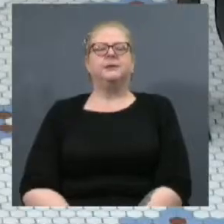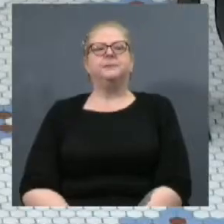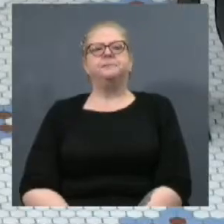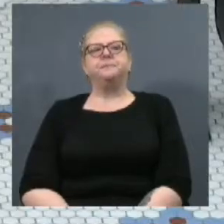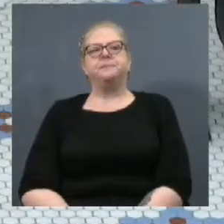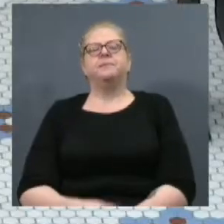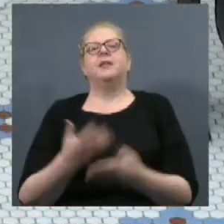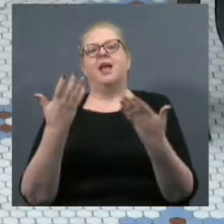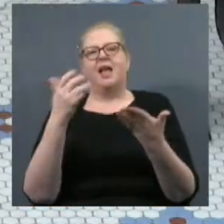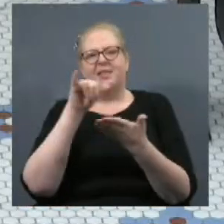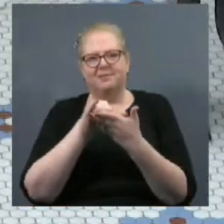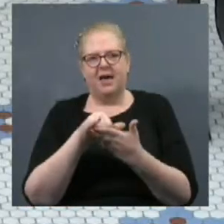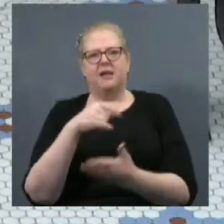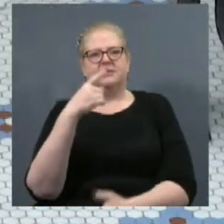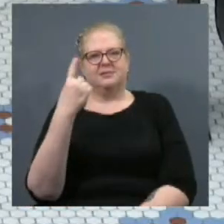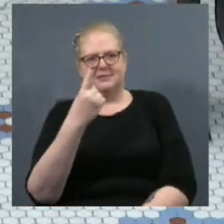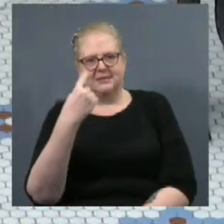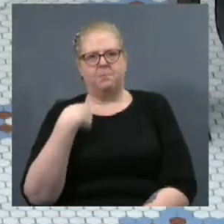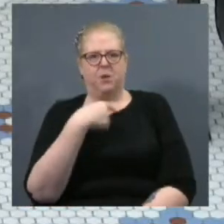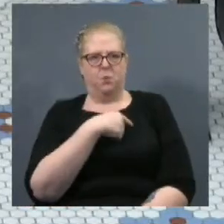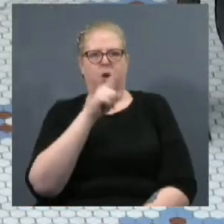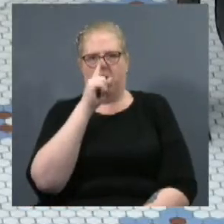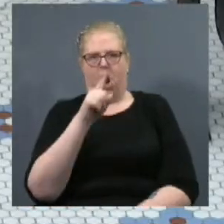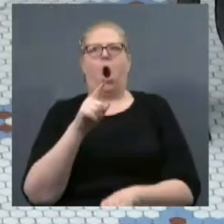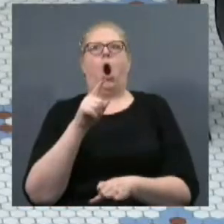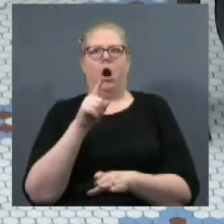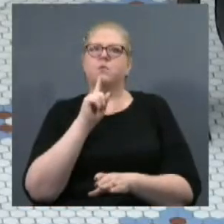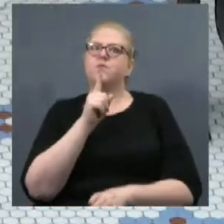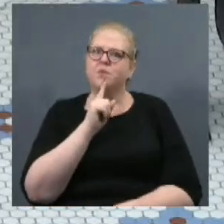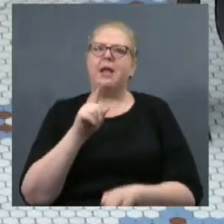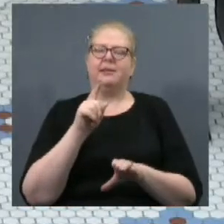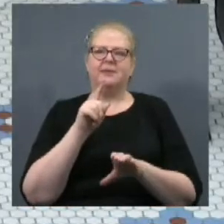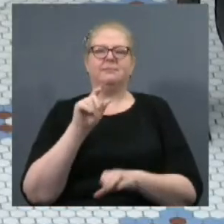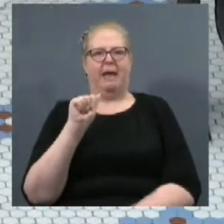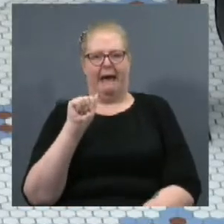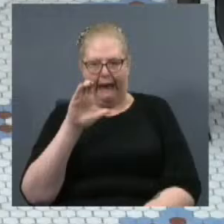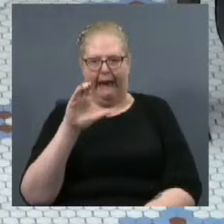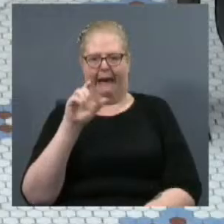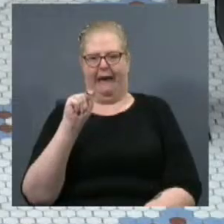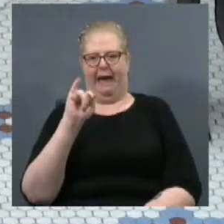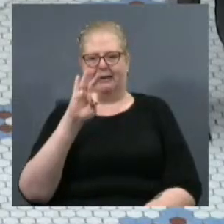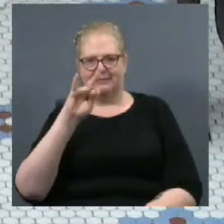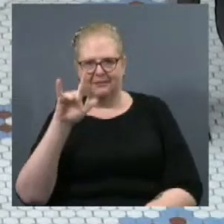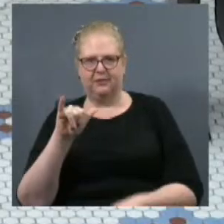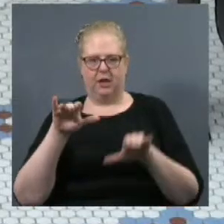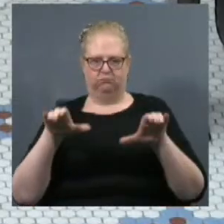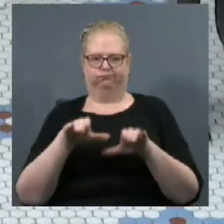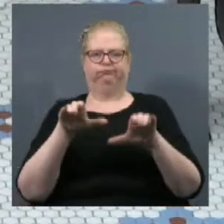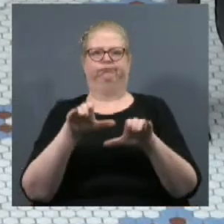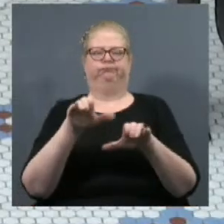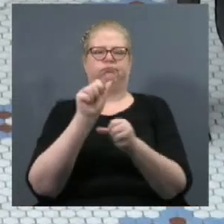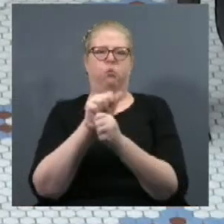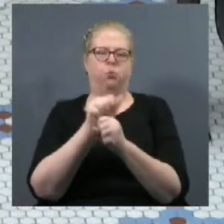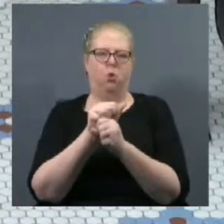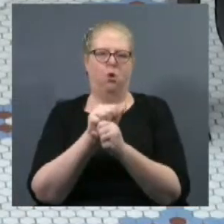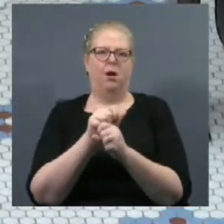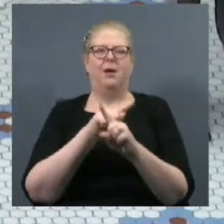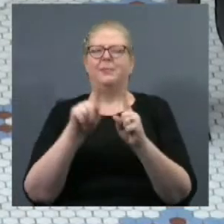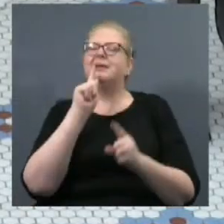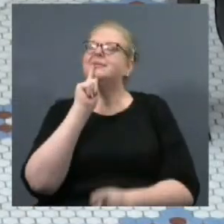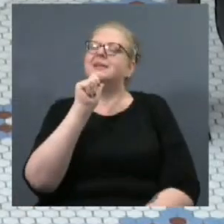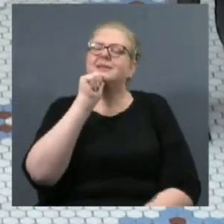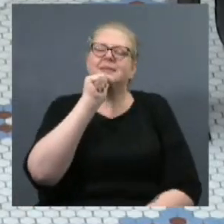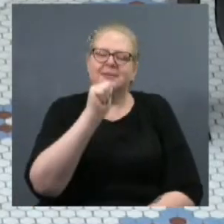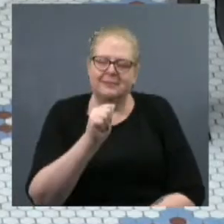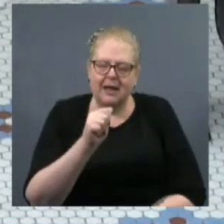and that is something that we would actively be working on, and frankly, it may be a very viable option, but it doesn't get rid of this